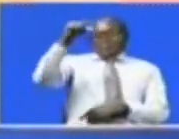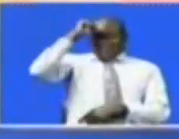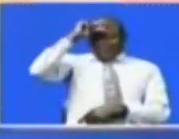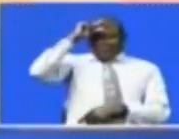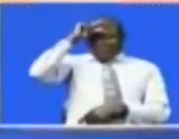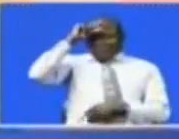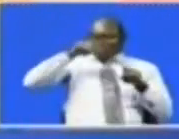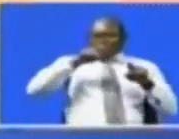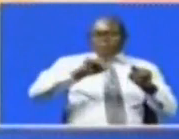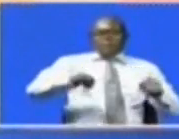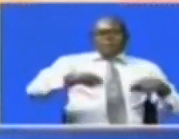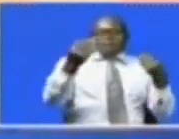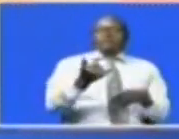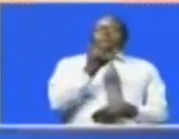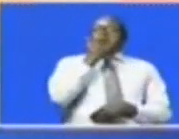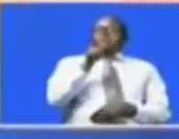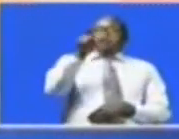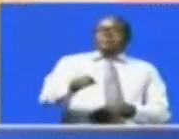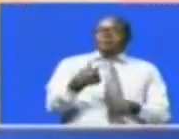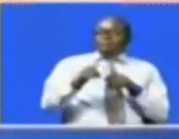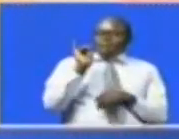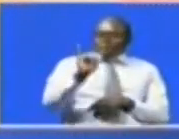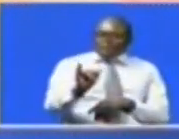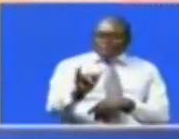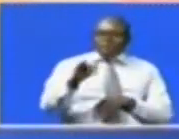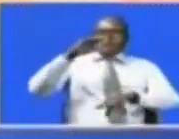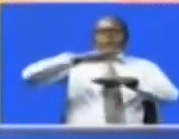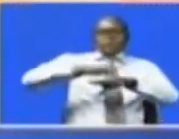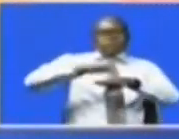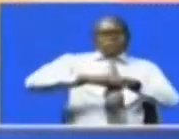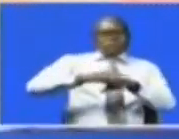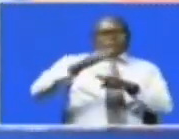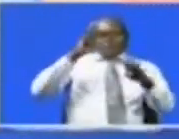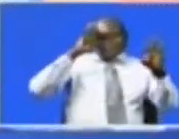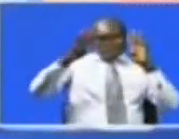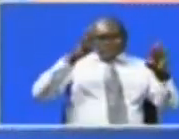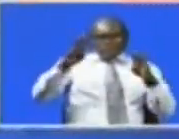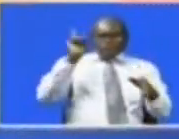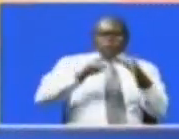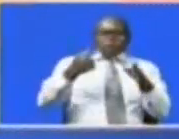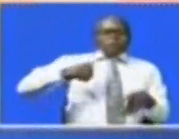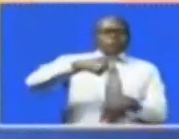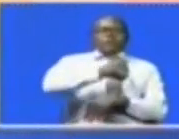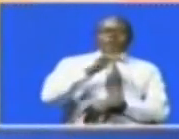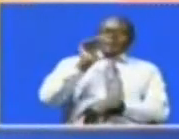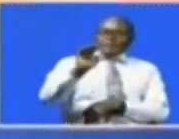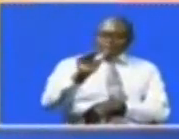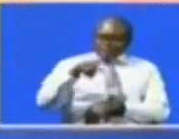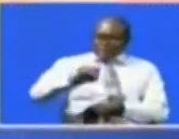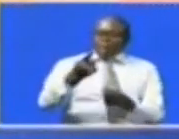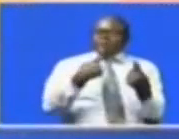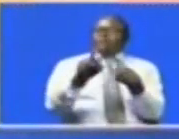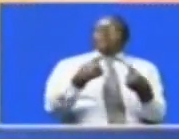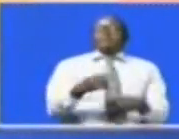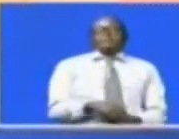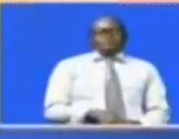it because it gave it to the wrong person. But you see, that was such a noble initiative, what you are just asking Mr. Kreide to talk about.